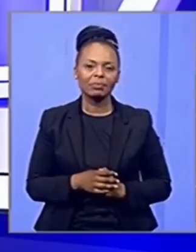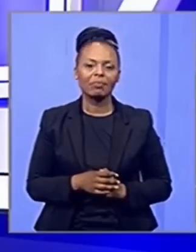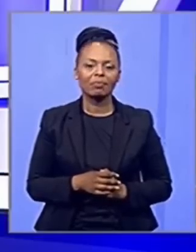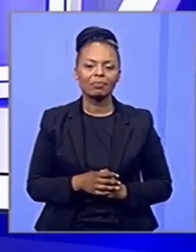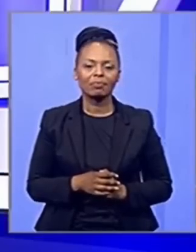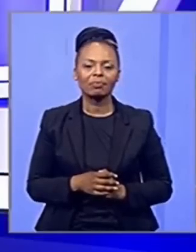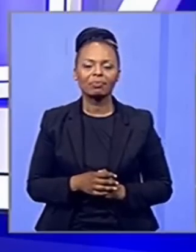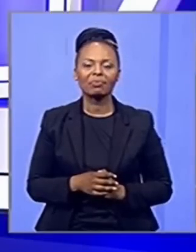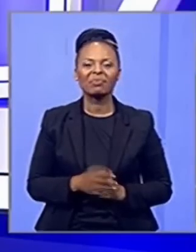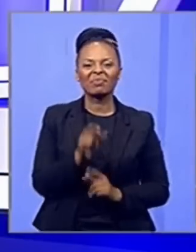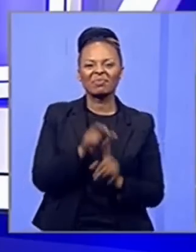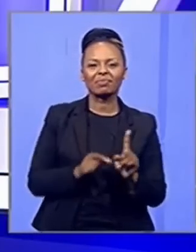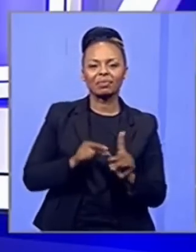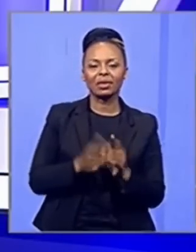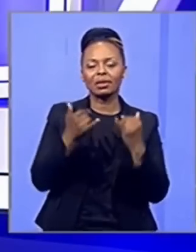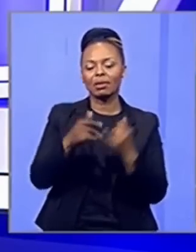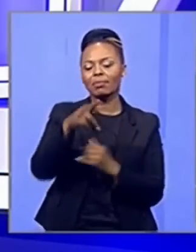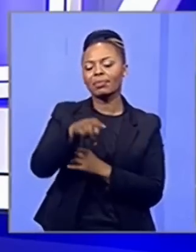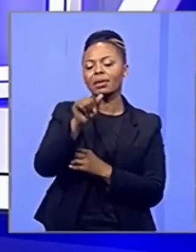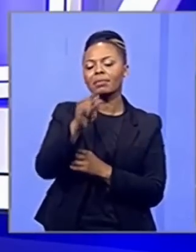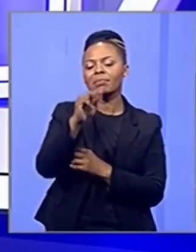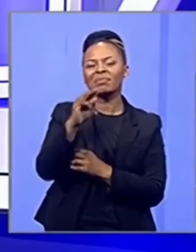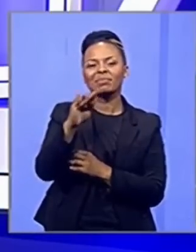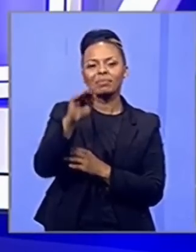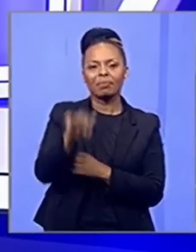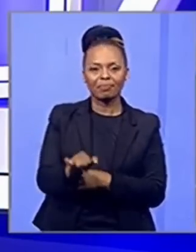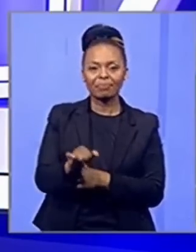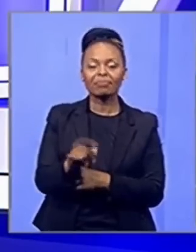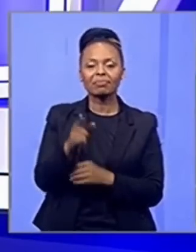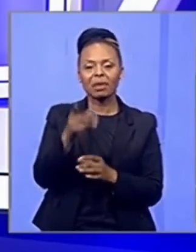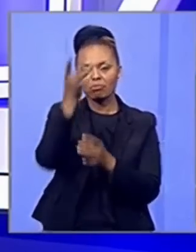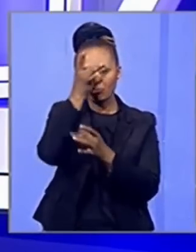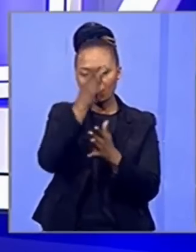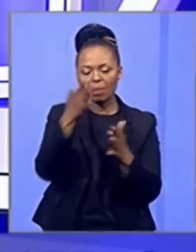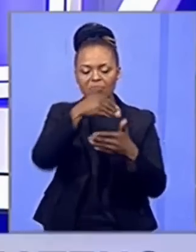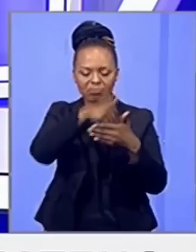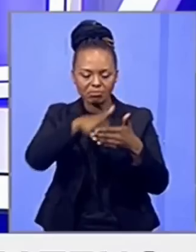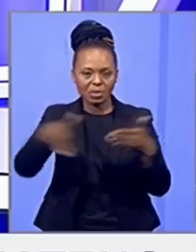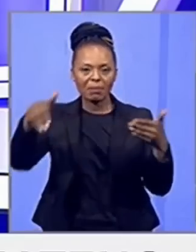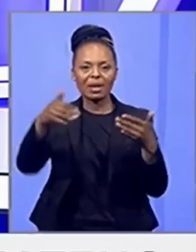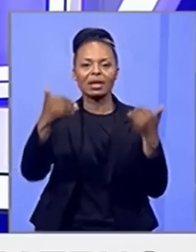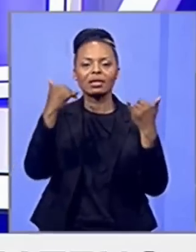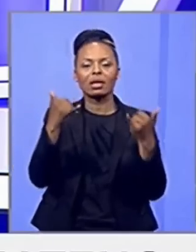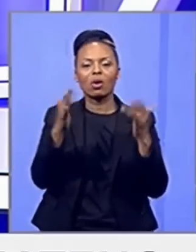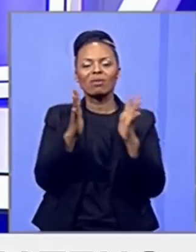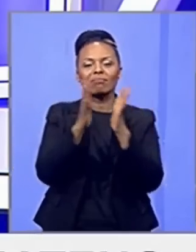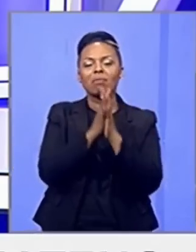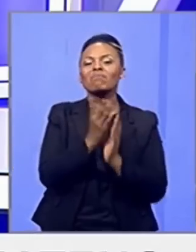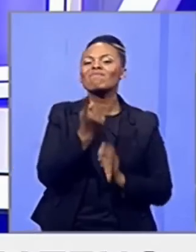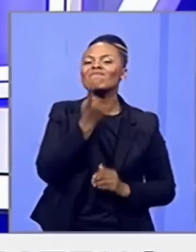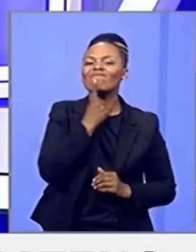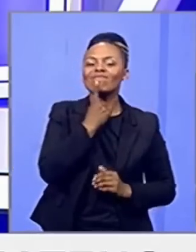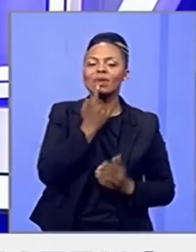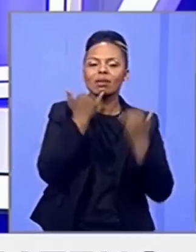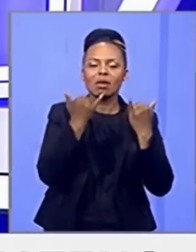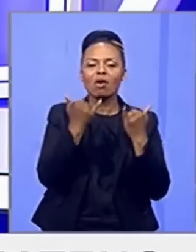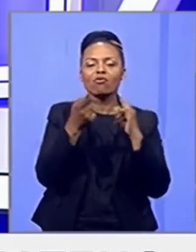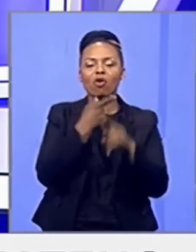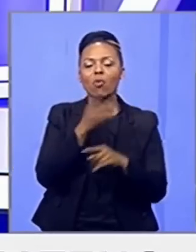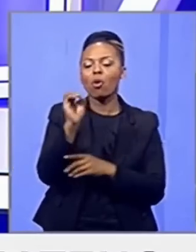Mohlaba mokgoši wa bomenetša Patricia Mashale o filwe peila ya diranta tše 1,000 ke kgorotsheko